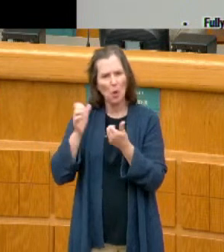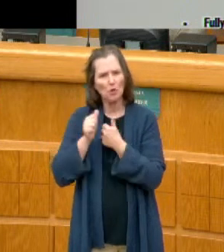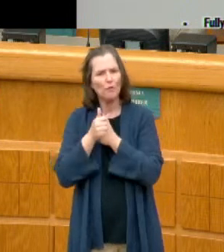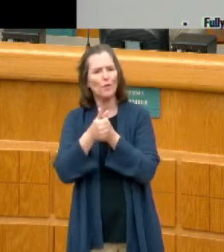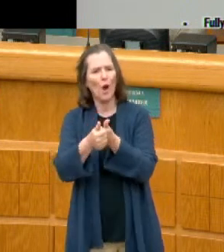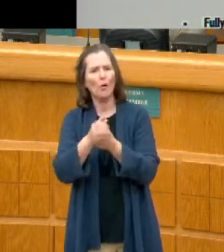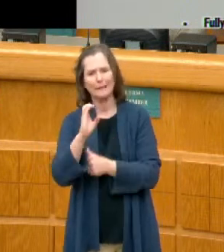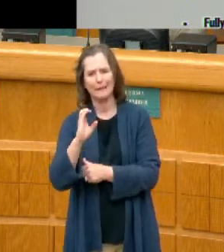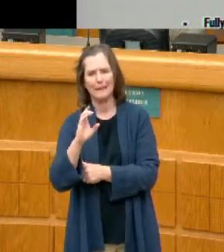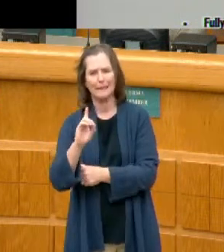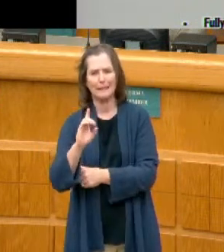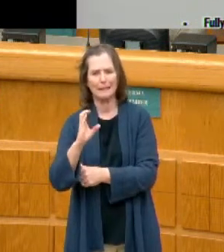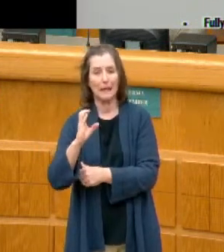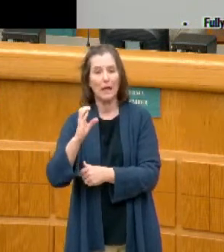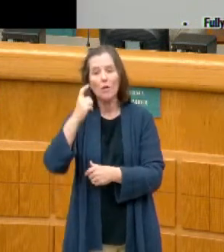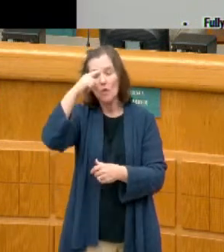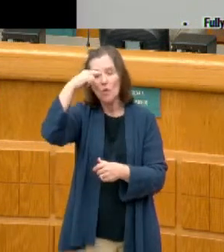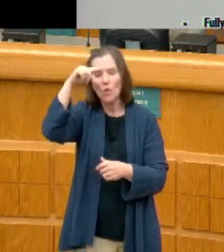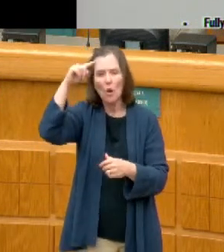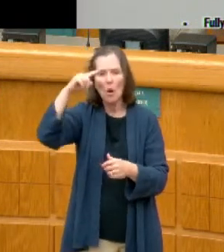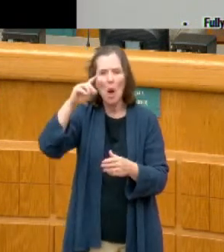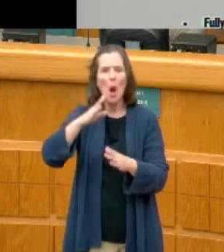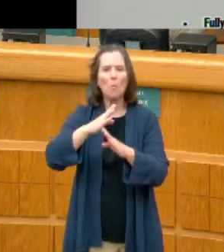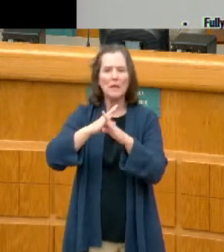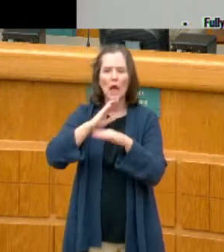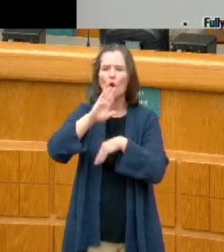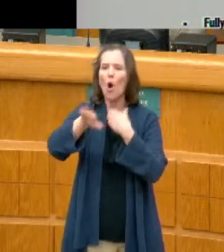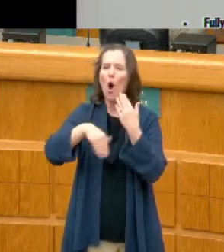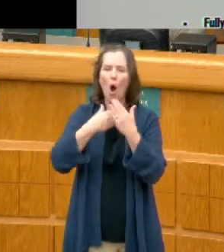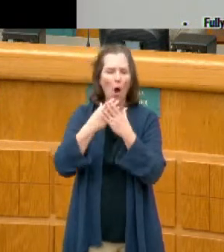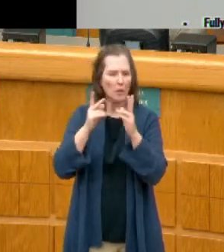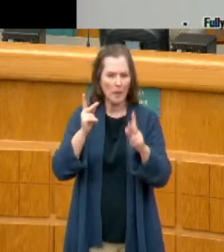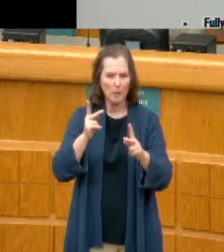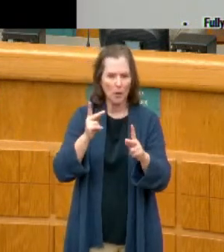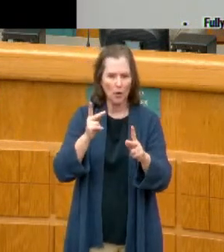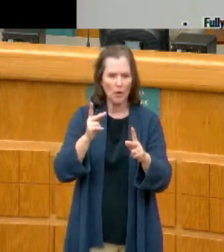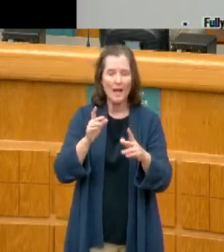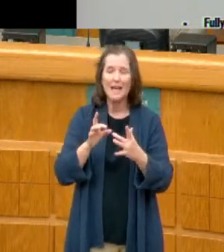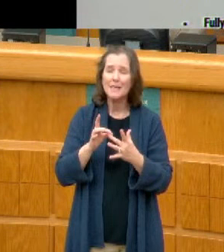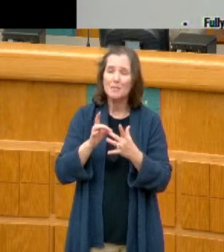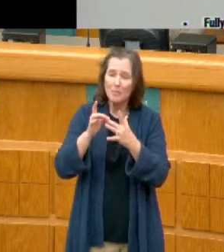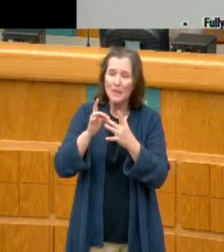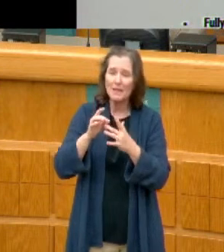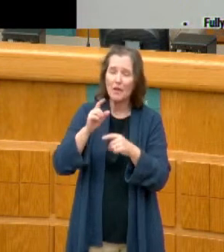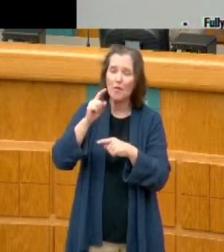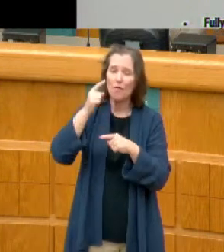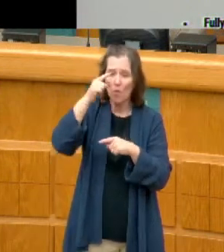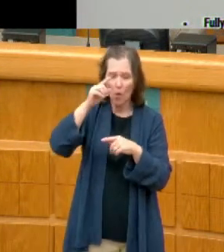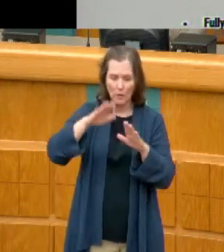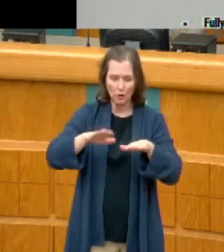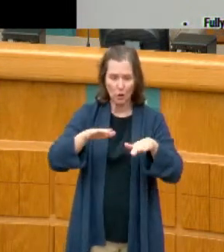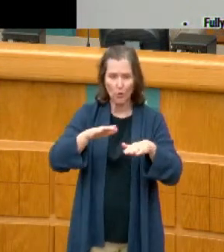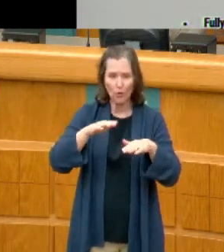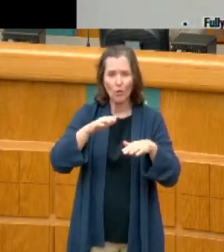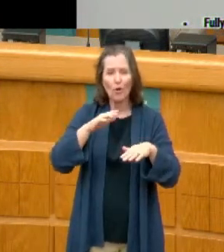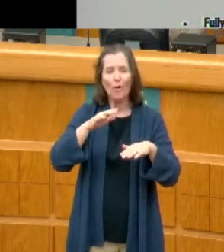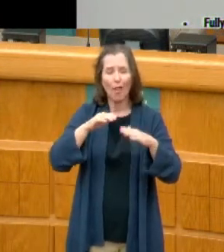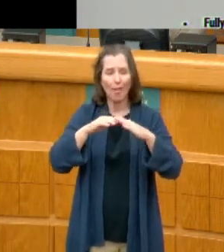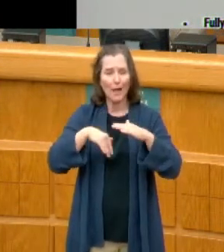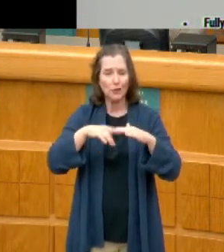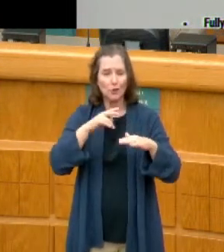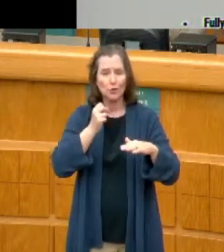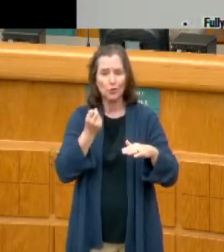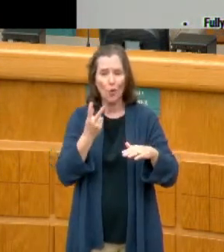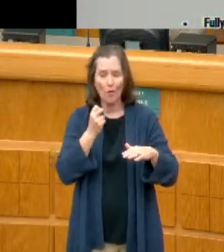protect everybody, especially for those children 11 years and younger that cannot get vaccinated. So we want to make sure to protect